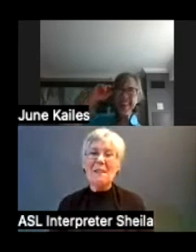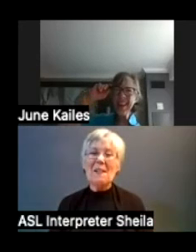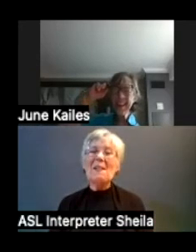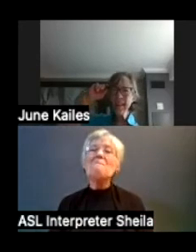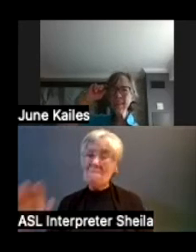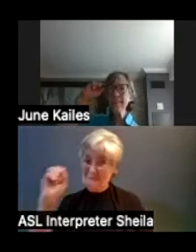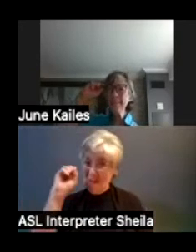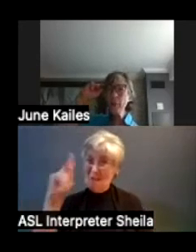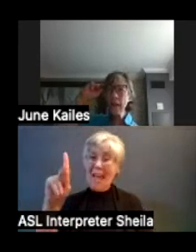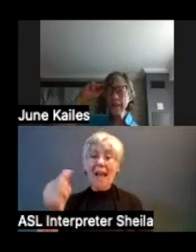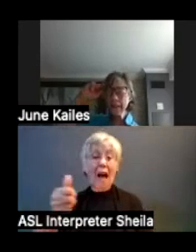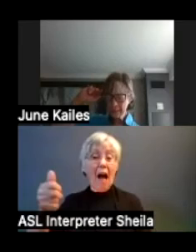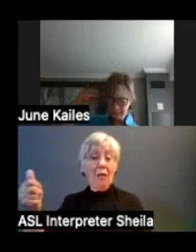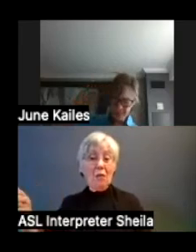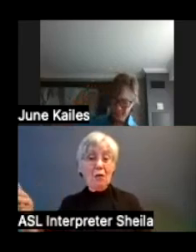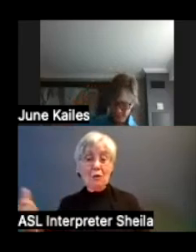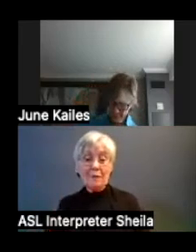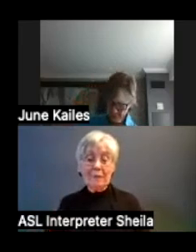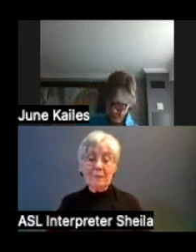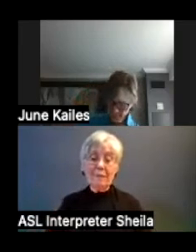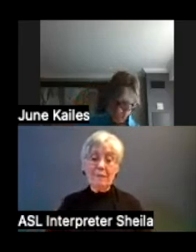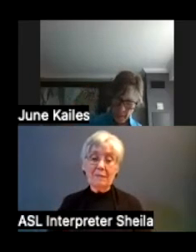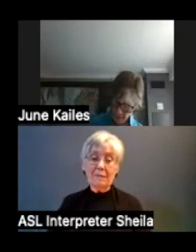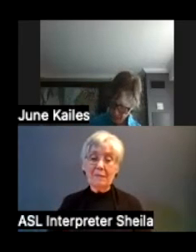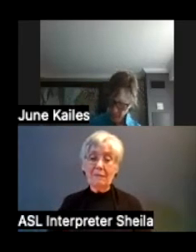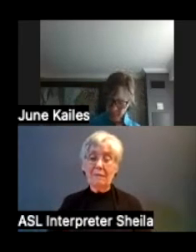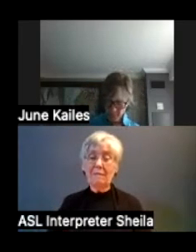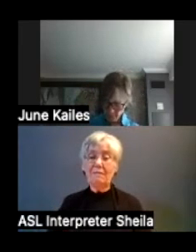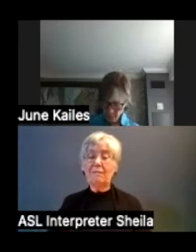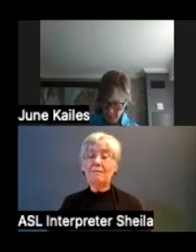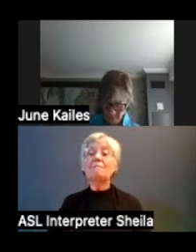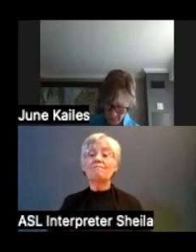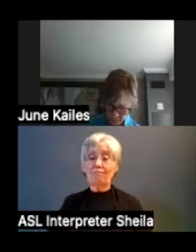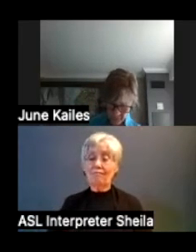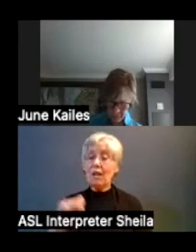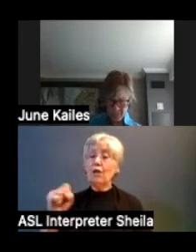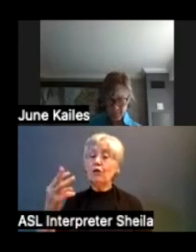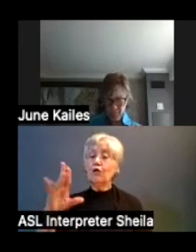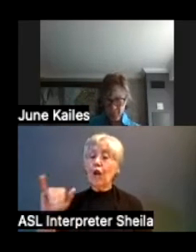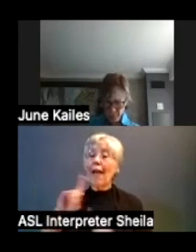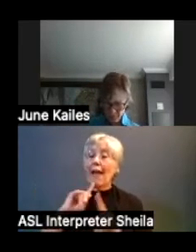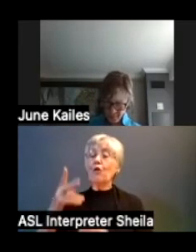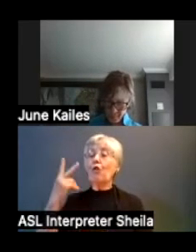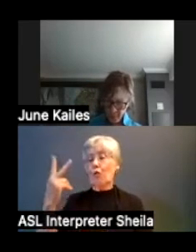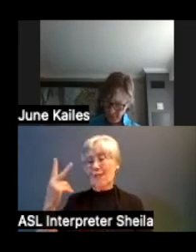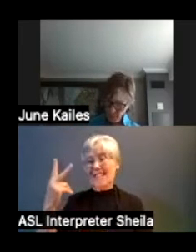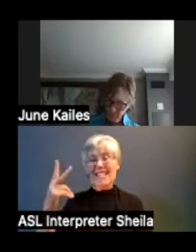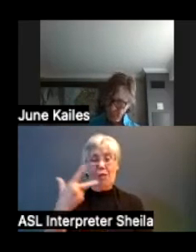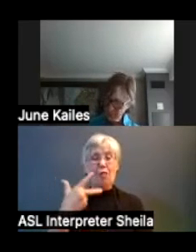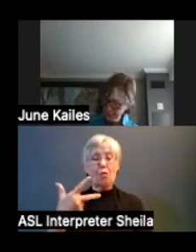Okay, any other responses? I have 3 more saying all